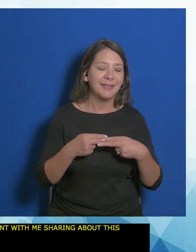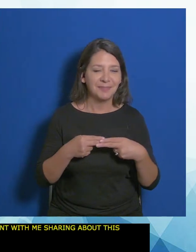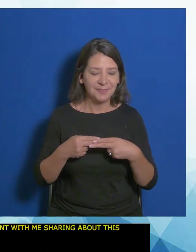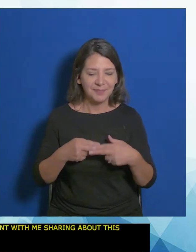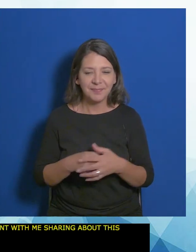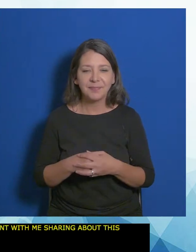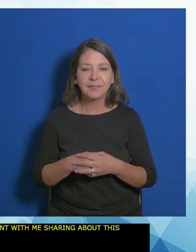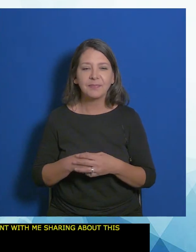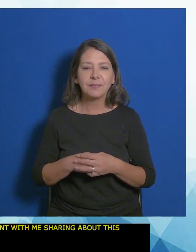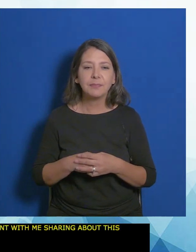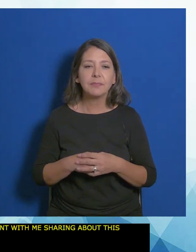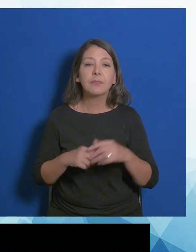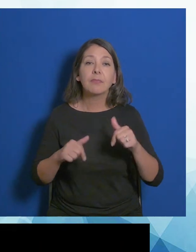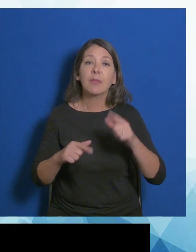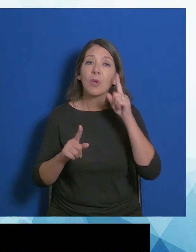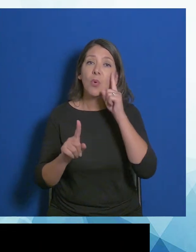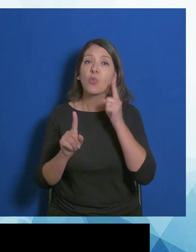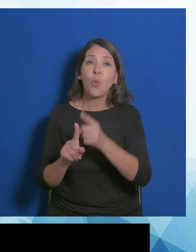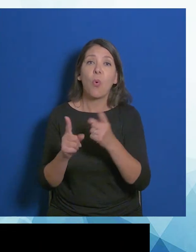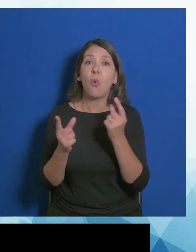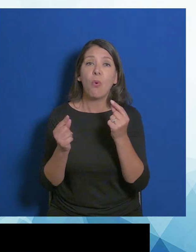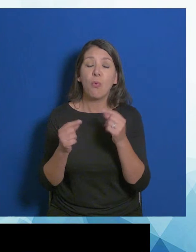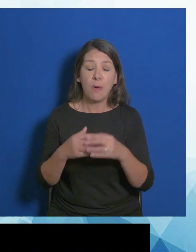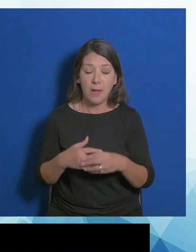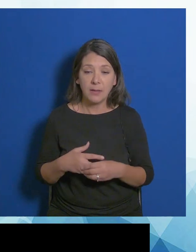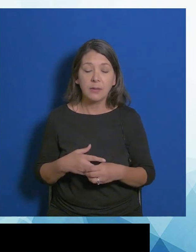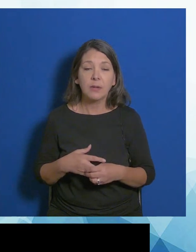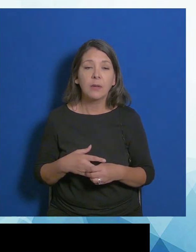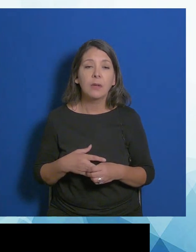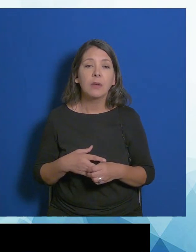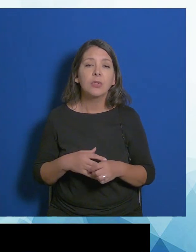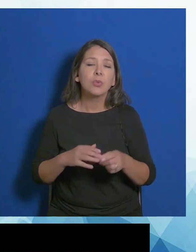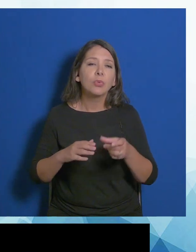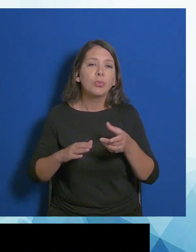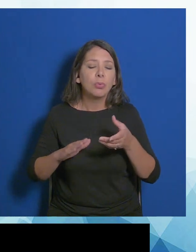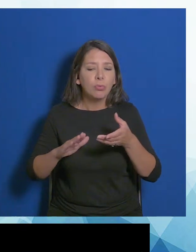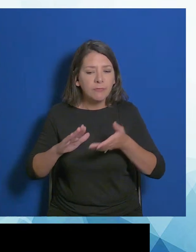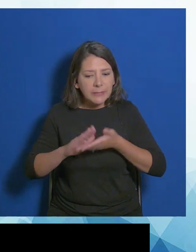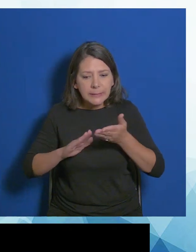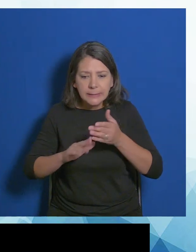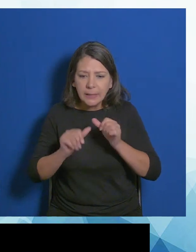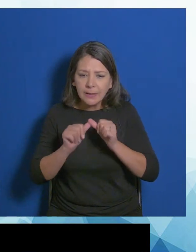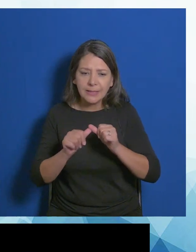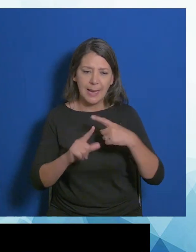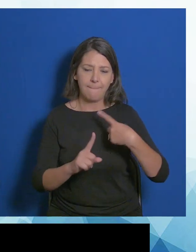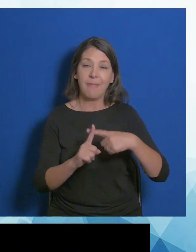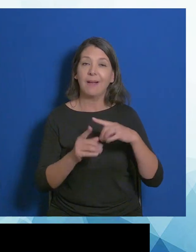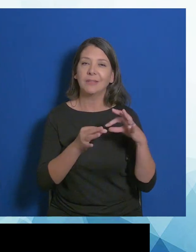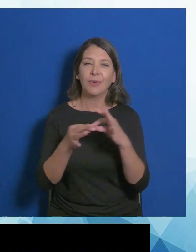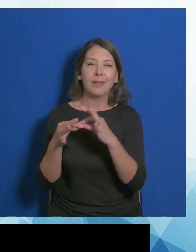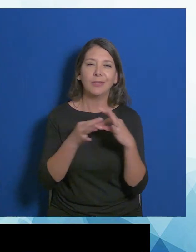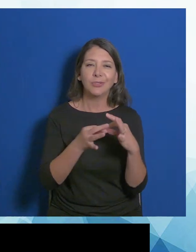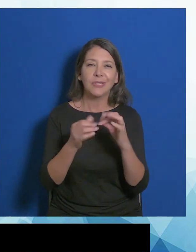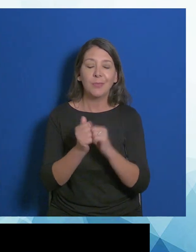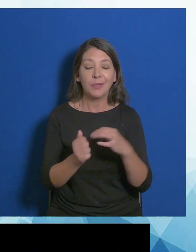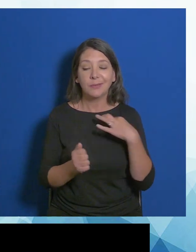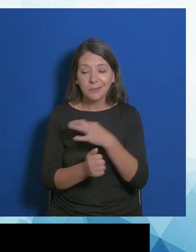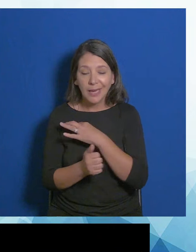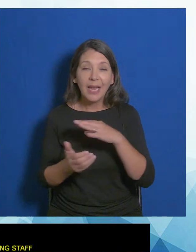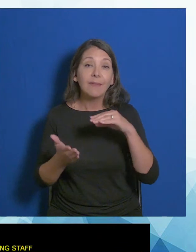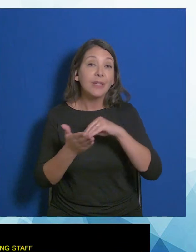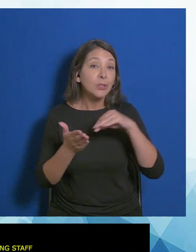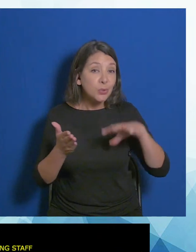So the goal will be to facilitate positive relationships among staff, students,